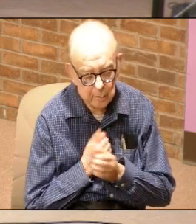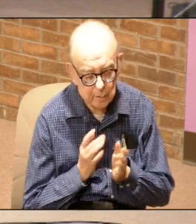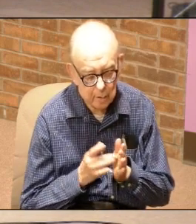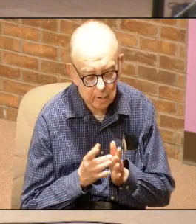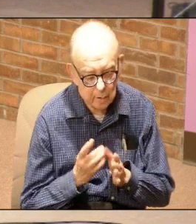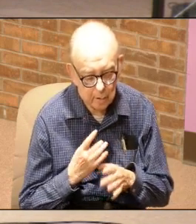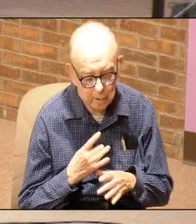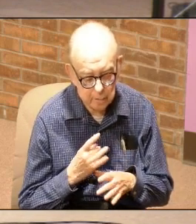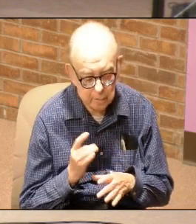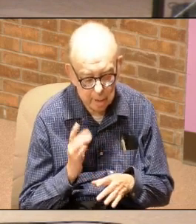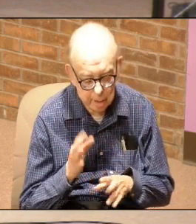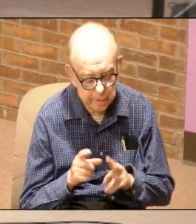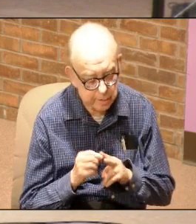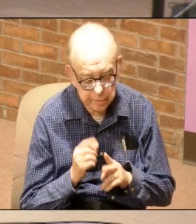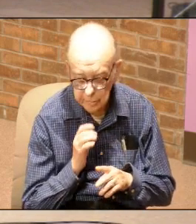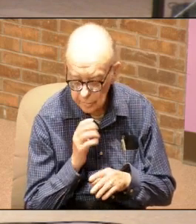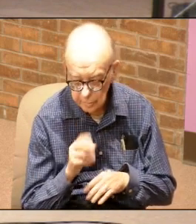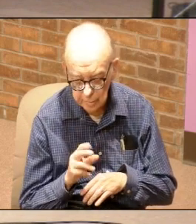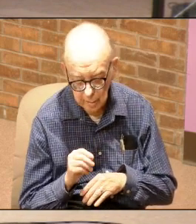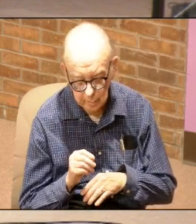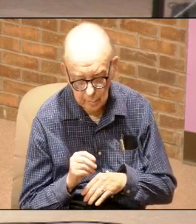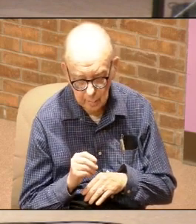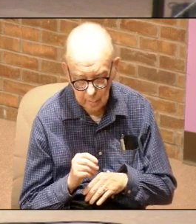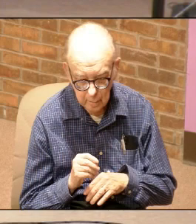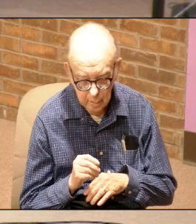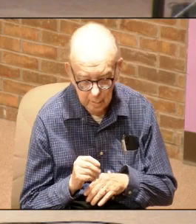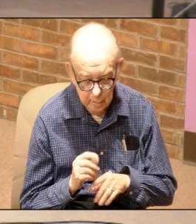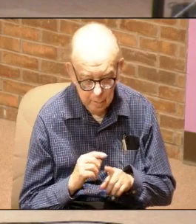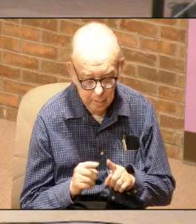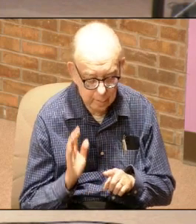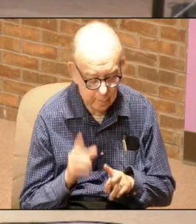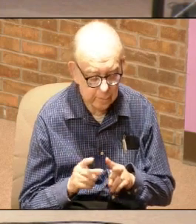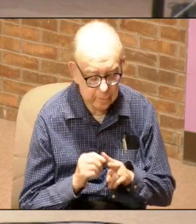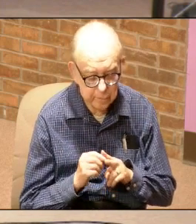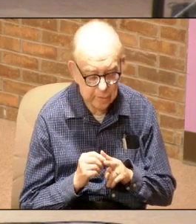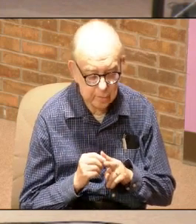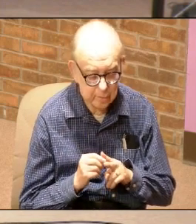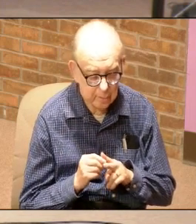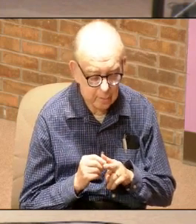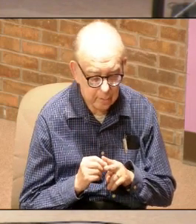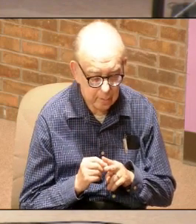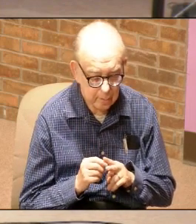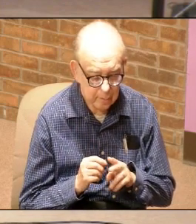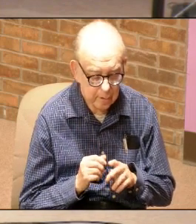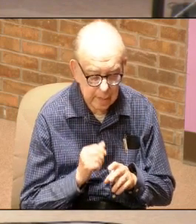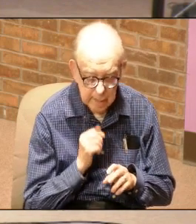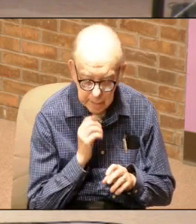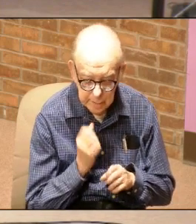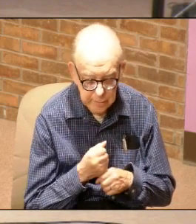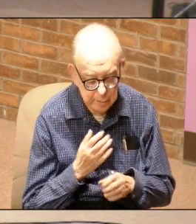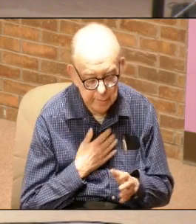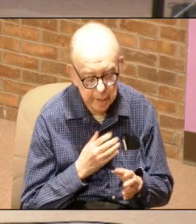Do I like your decisions? No. But your decisions doesn't make my love.